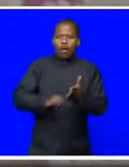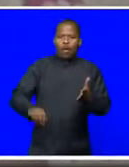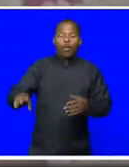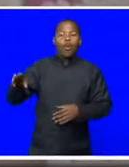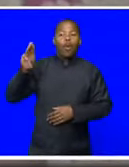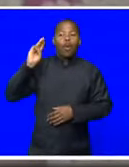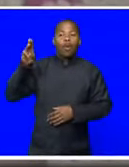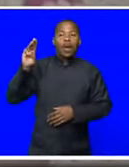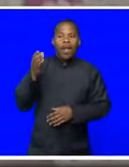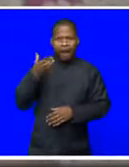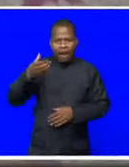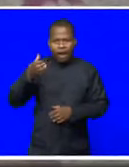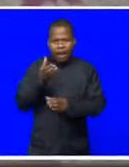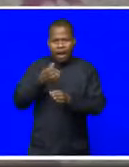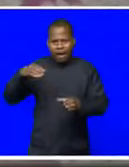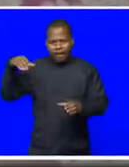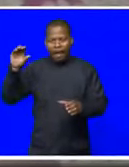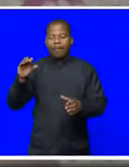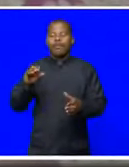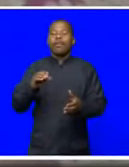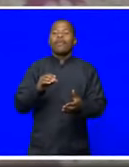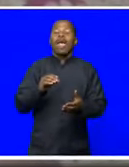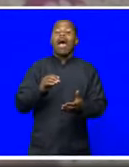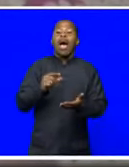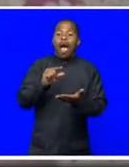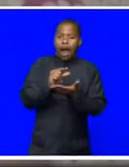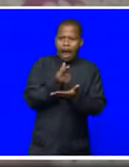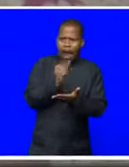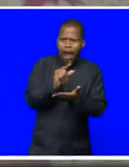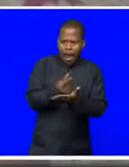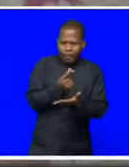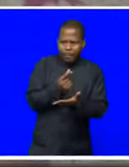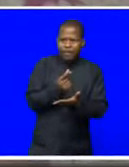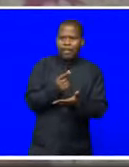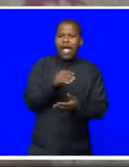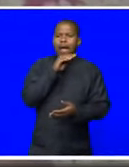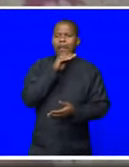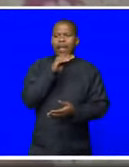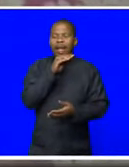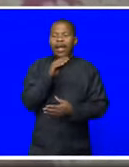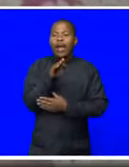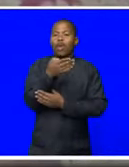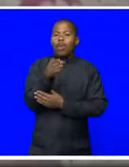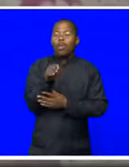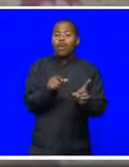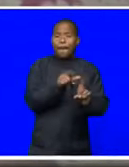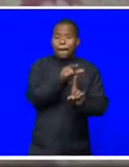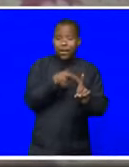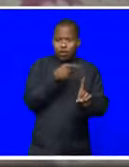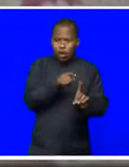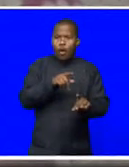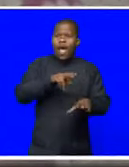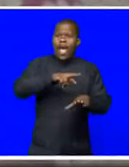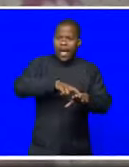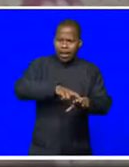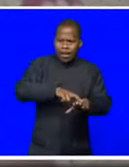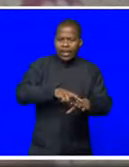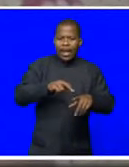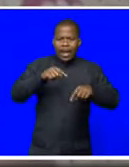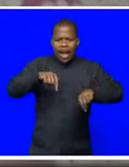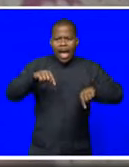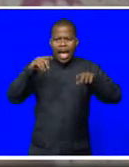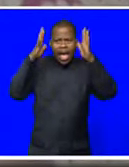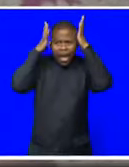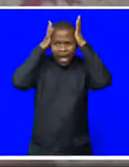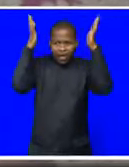Ghana accredits you as your country's High Commissioner here in the Kingdom of Eswatini. We are looking